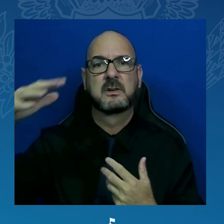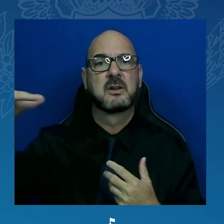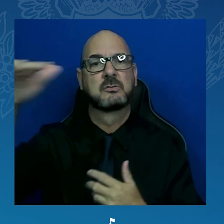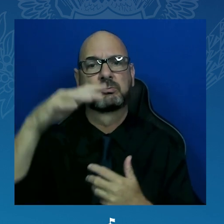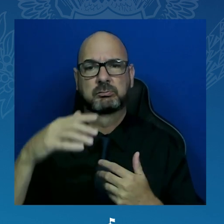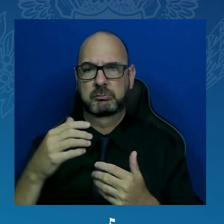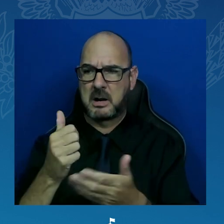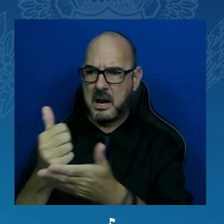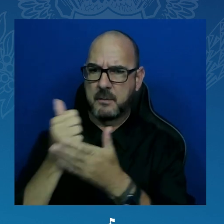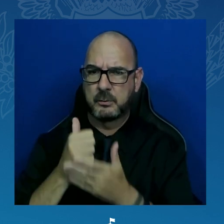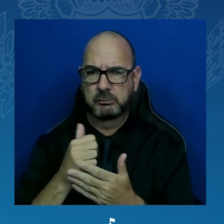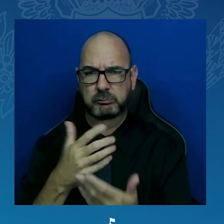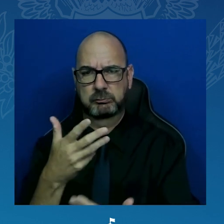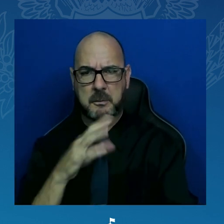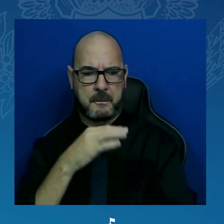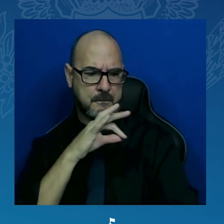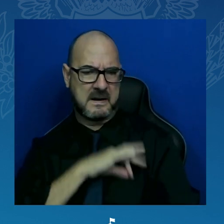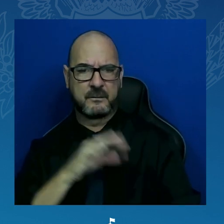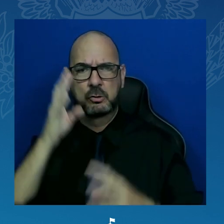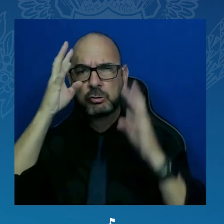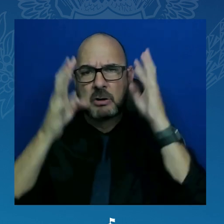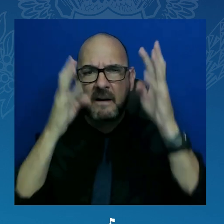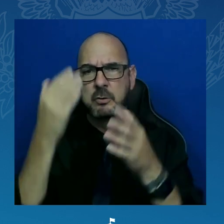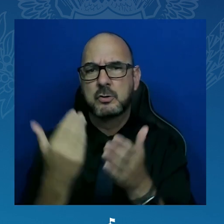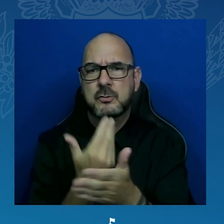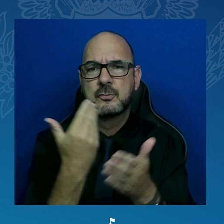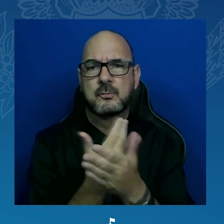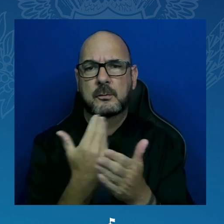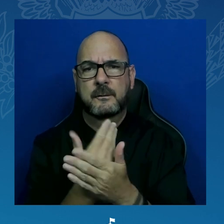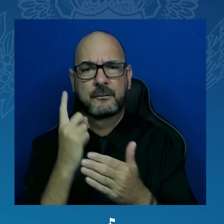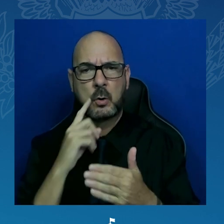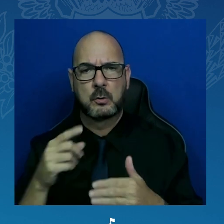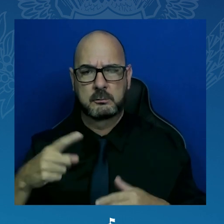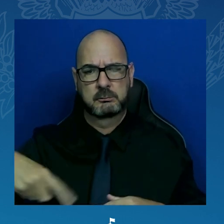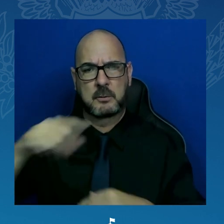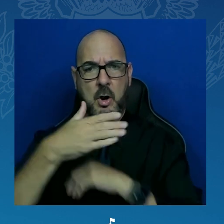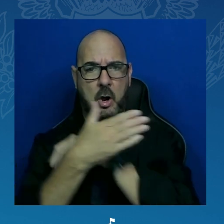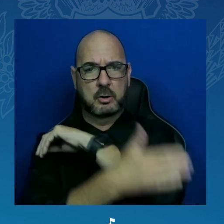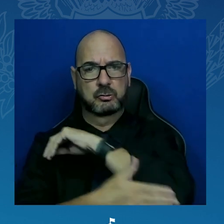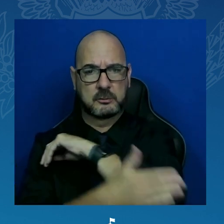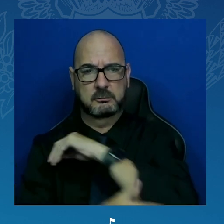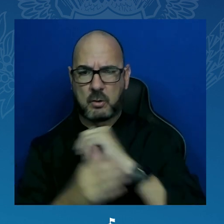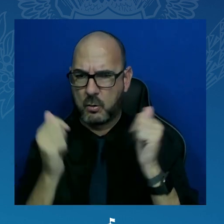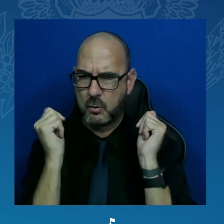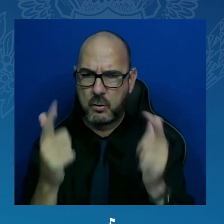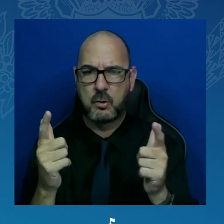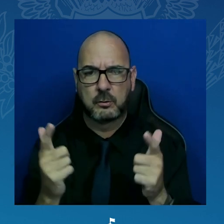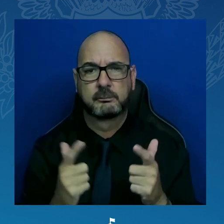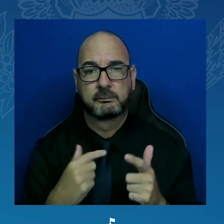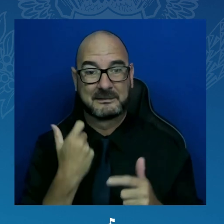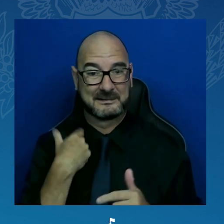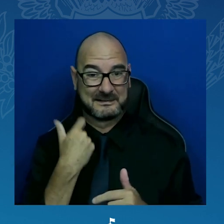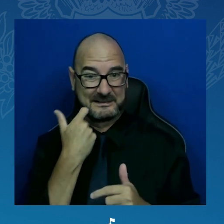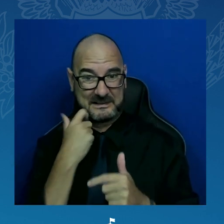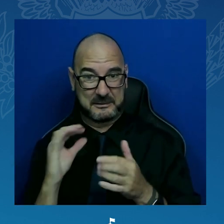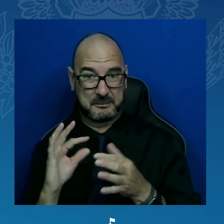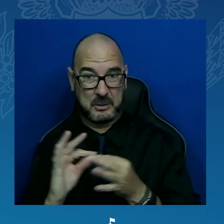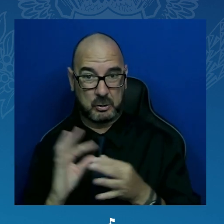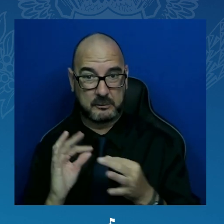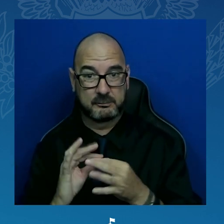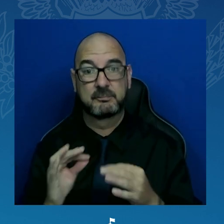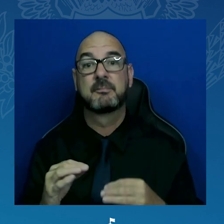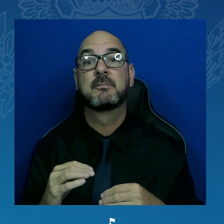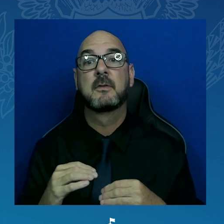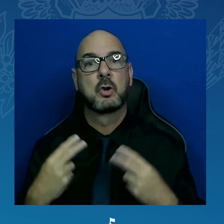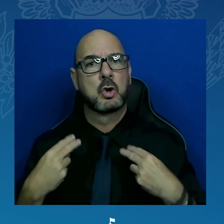benefit us all and humanity at large, including countries that were mentioned by Vice President Harris. And I'll